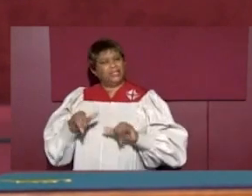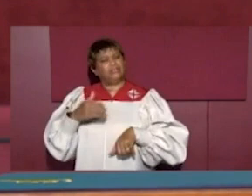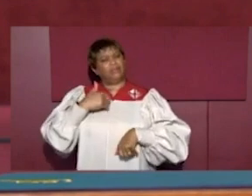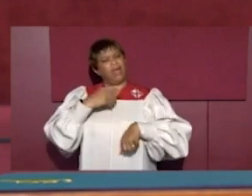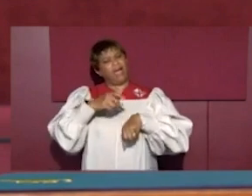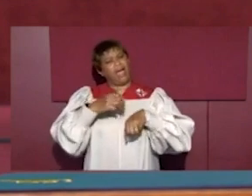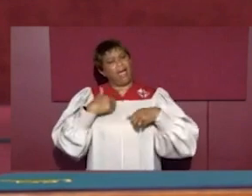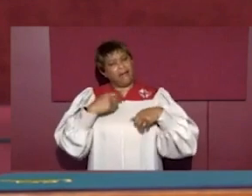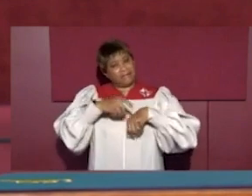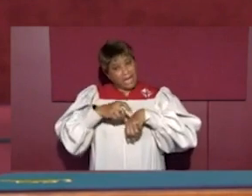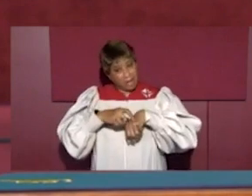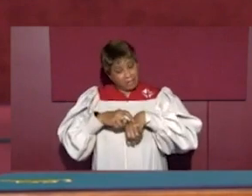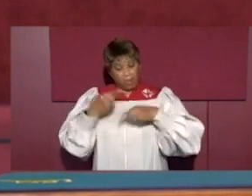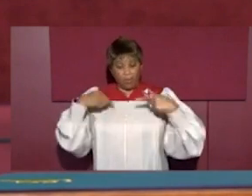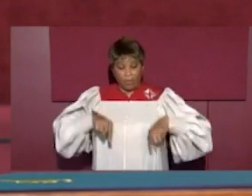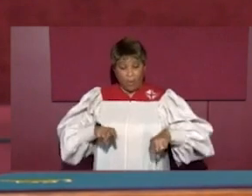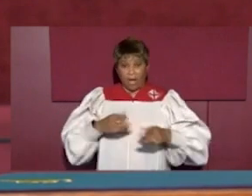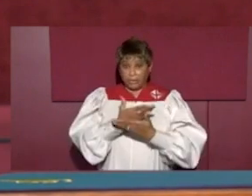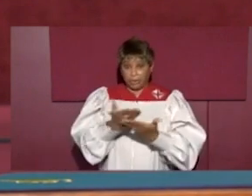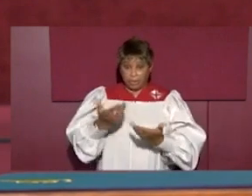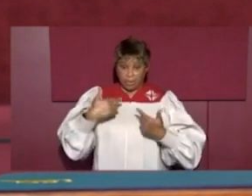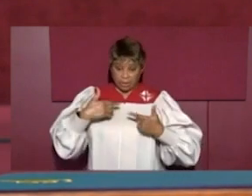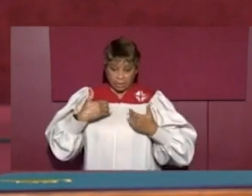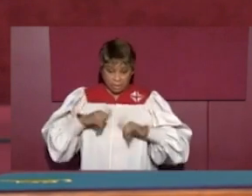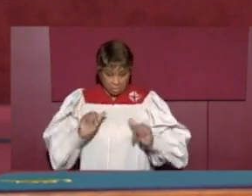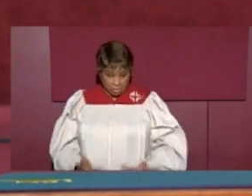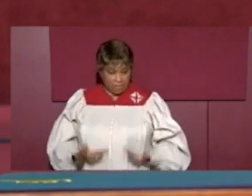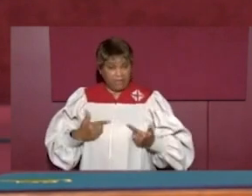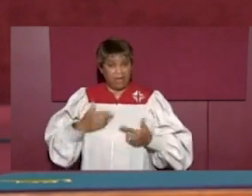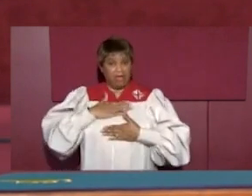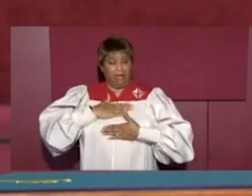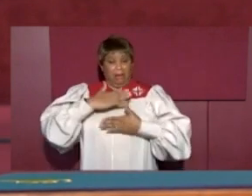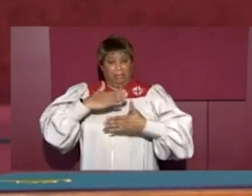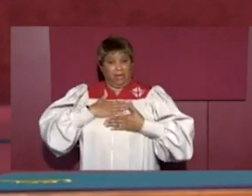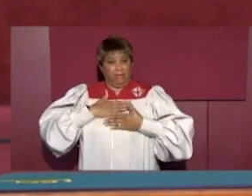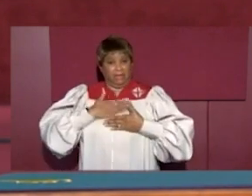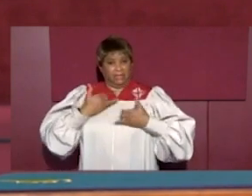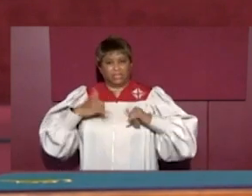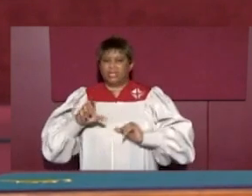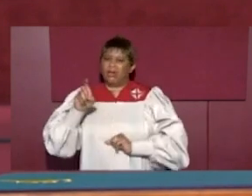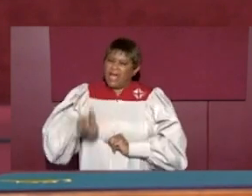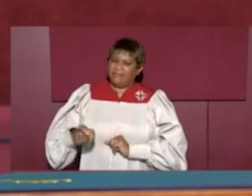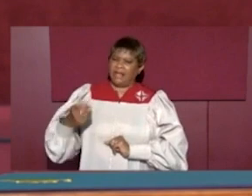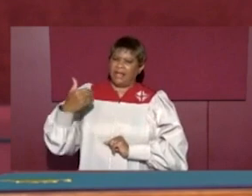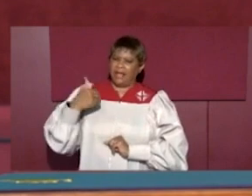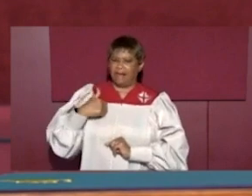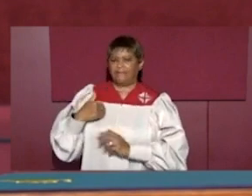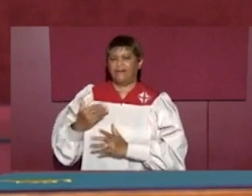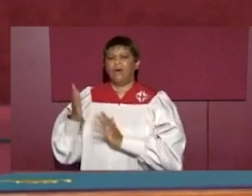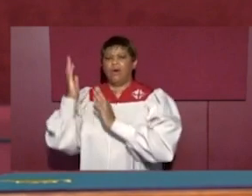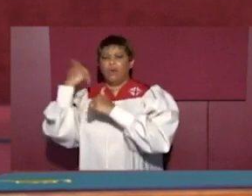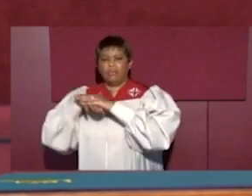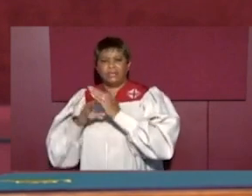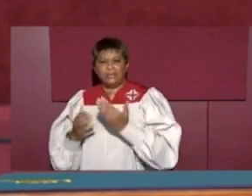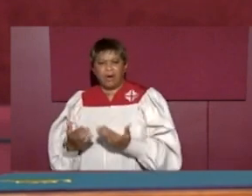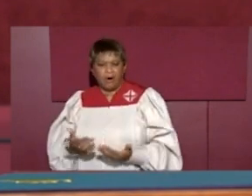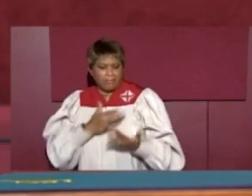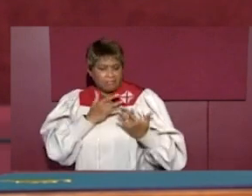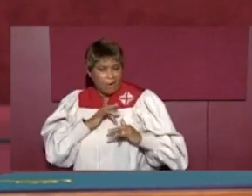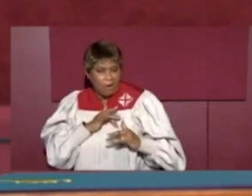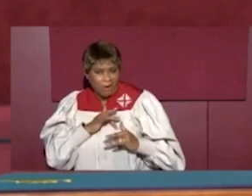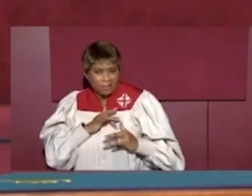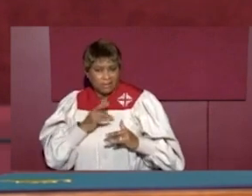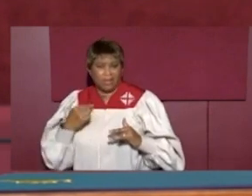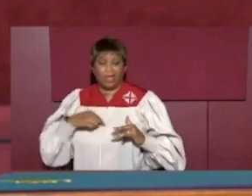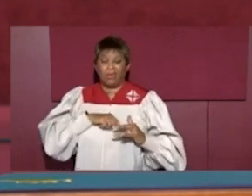time, because as long as you have breath in your body, you should always still have hope in your heart. We learned that we